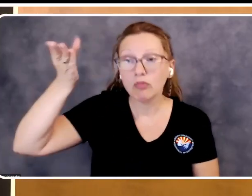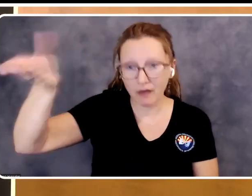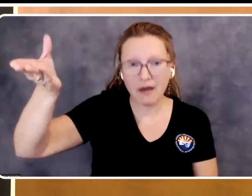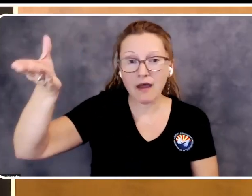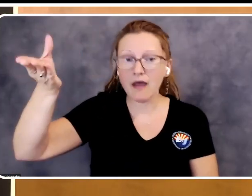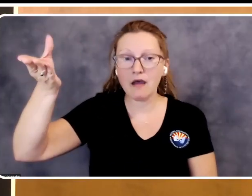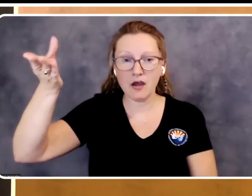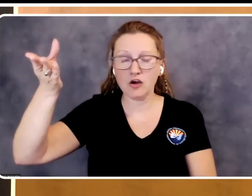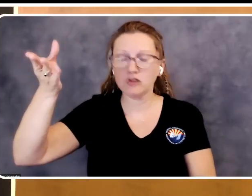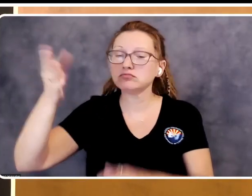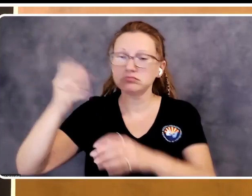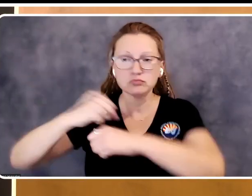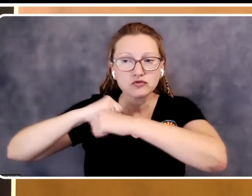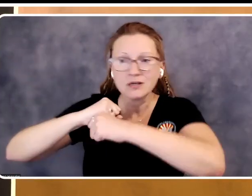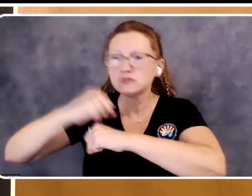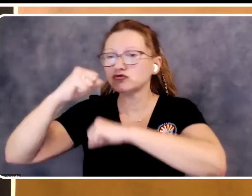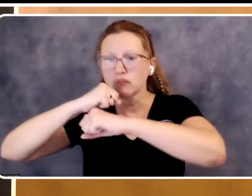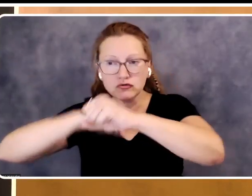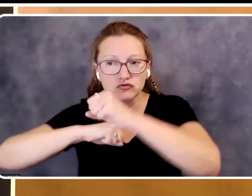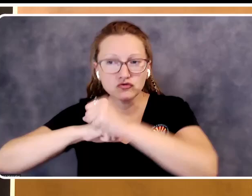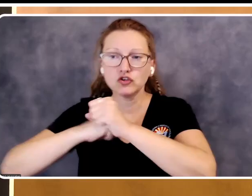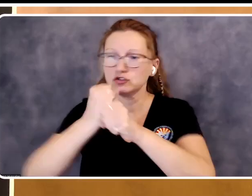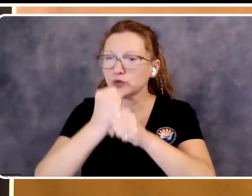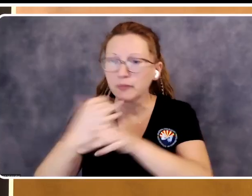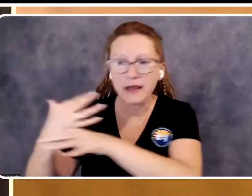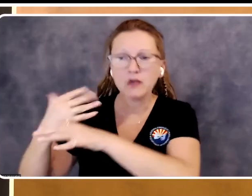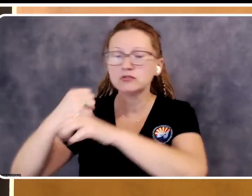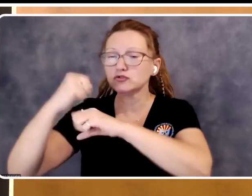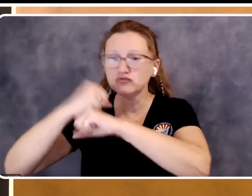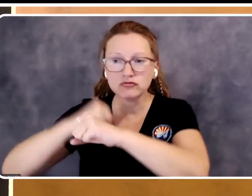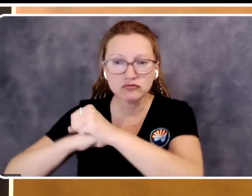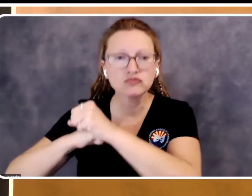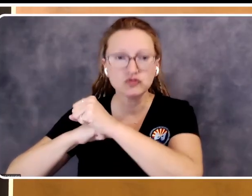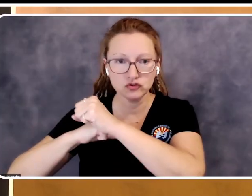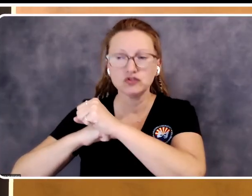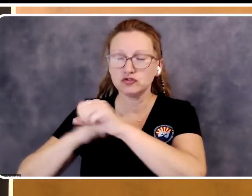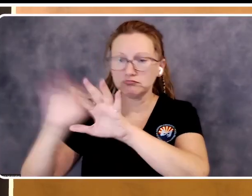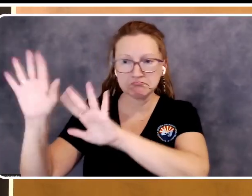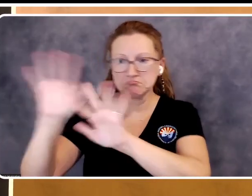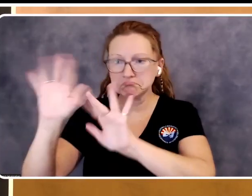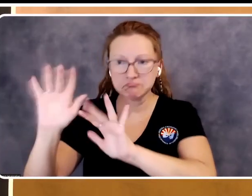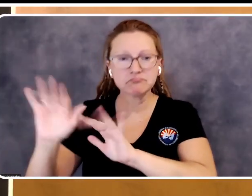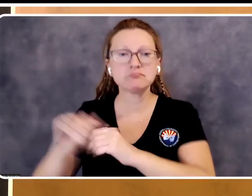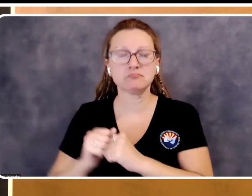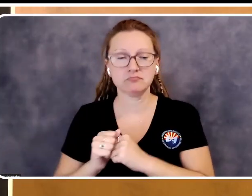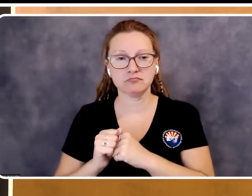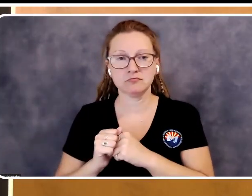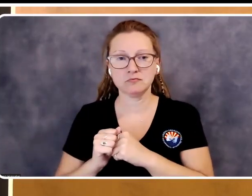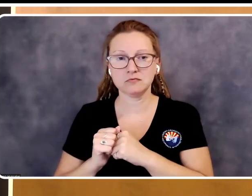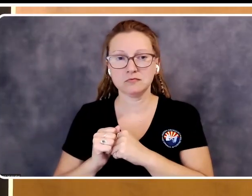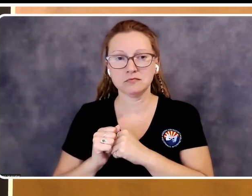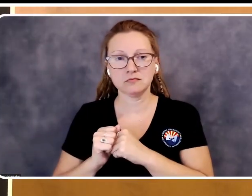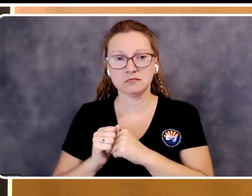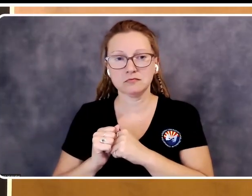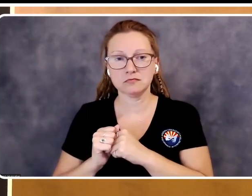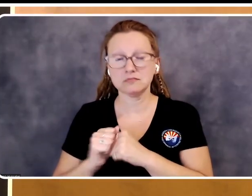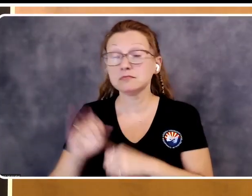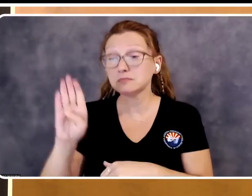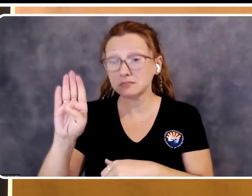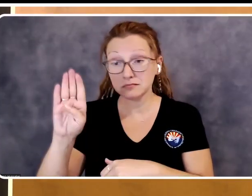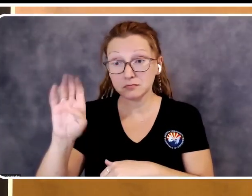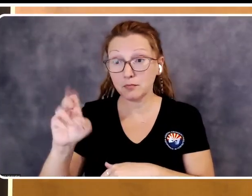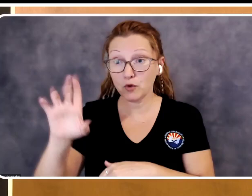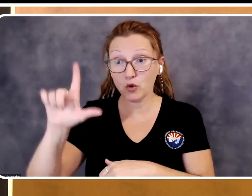area, working around those structures, getting them prepped, and securing the main edge of the fire as it was coming down the hill.